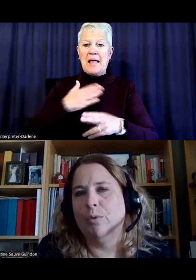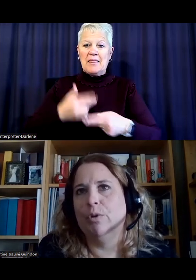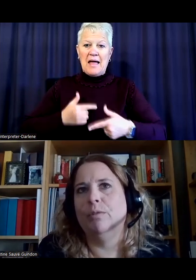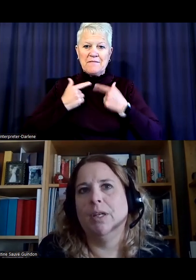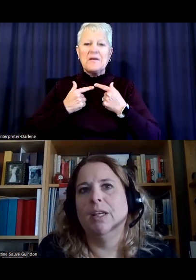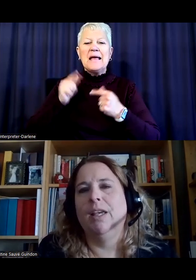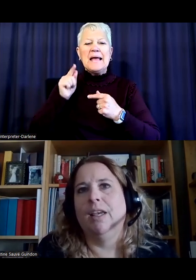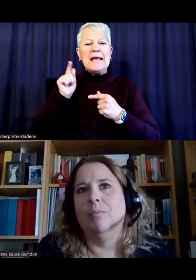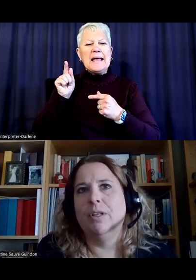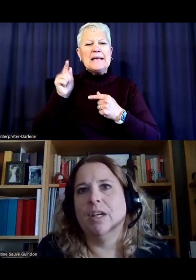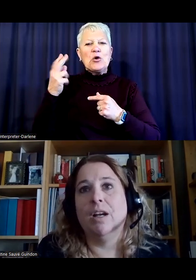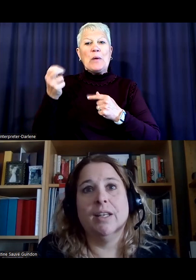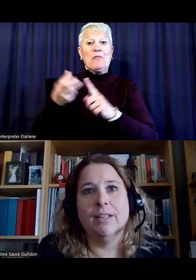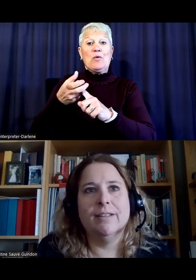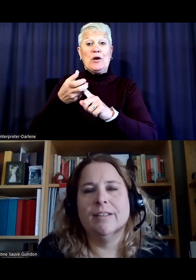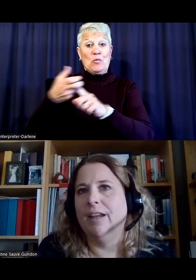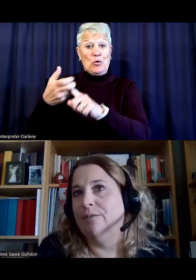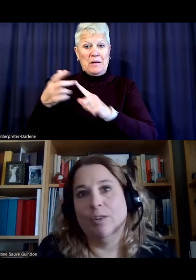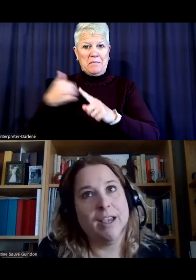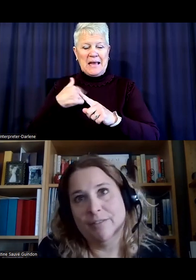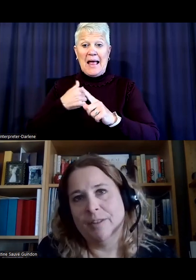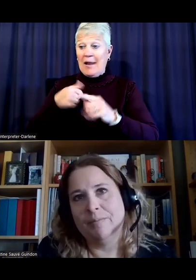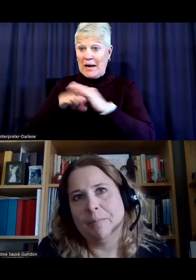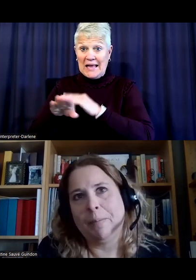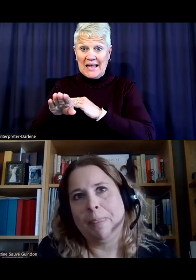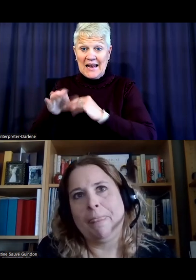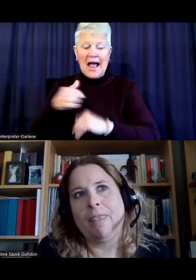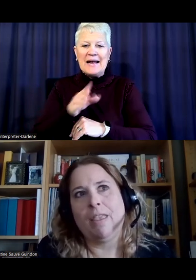sort of recruited me. And once I got in, I never left.